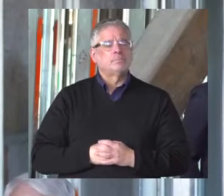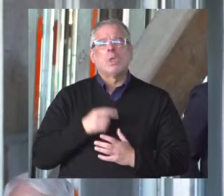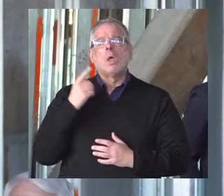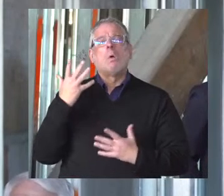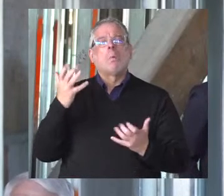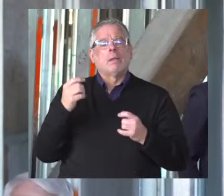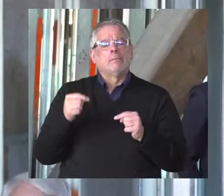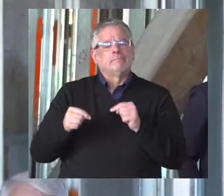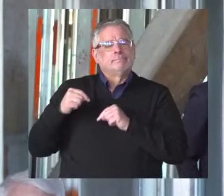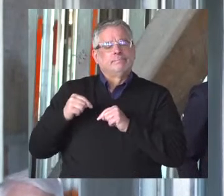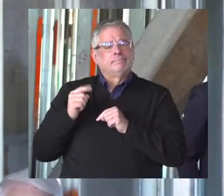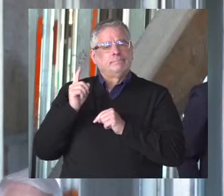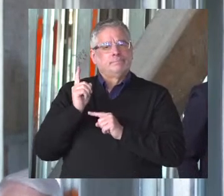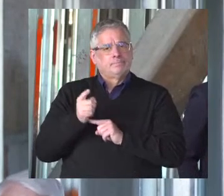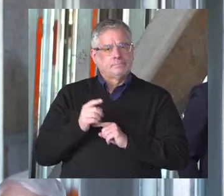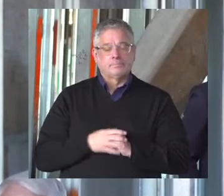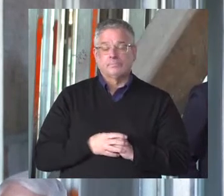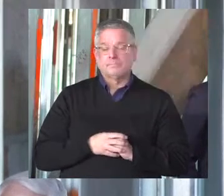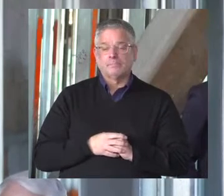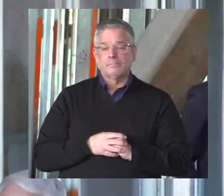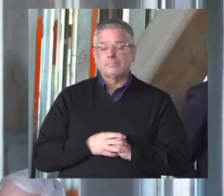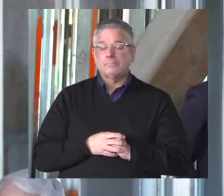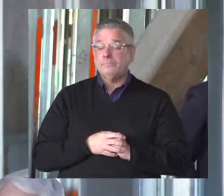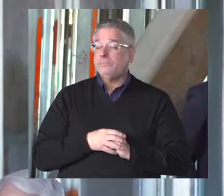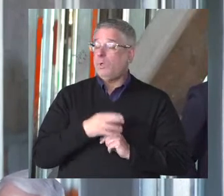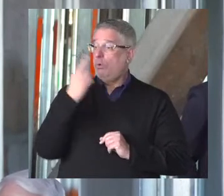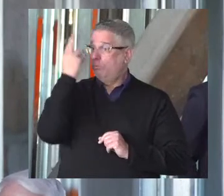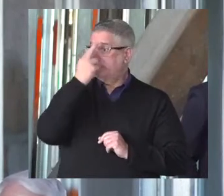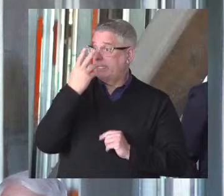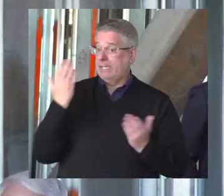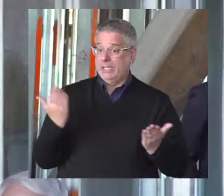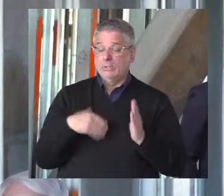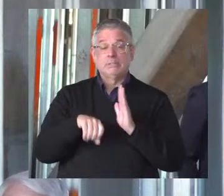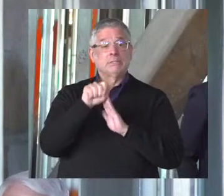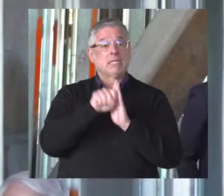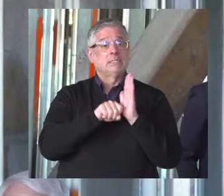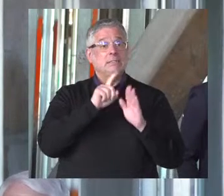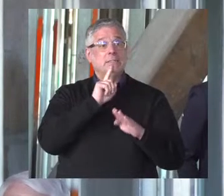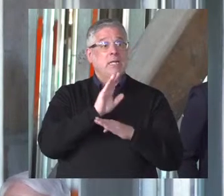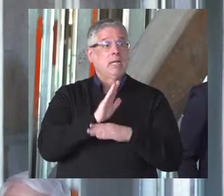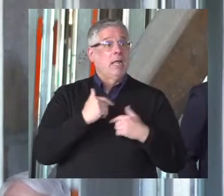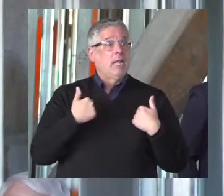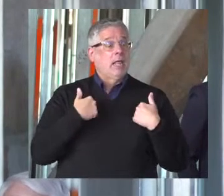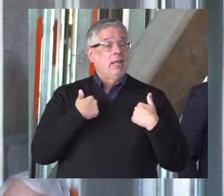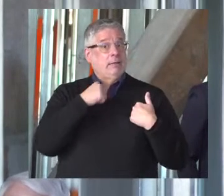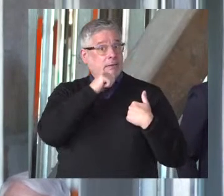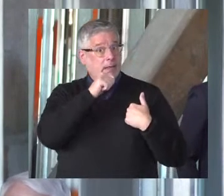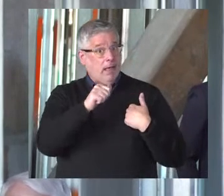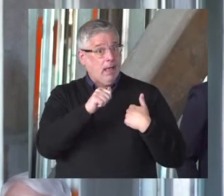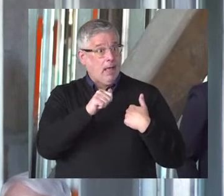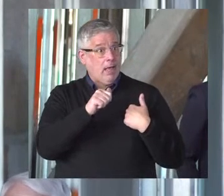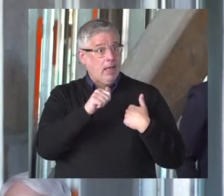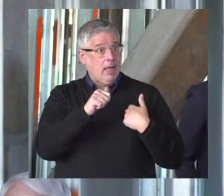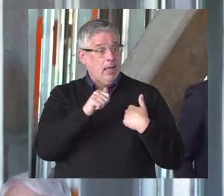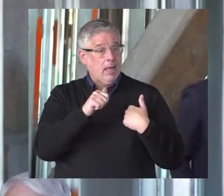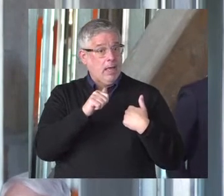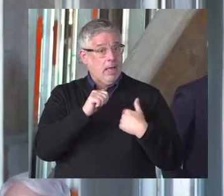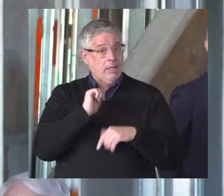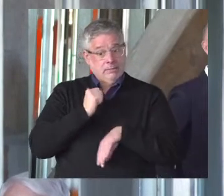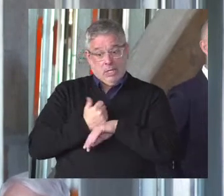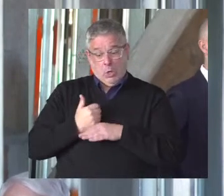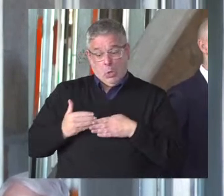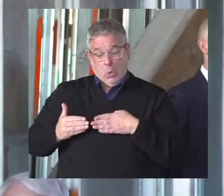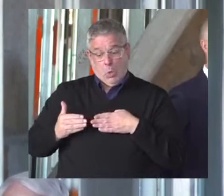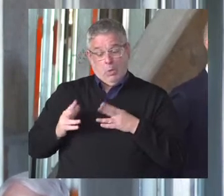step back, because we wouldn't be here in terms of the state's commitment had I not gotten pushed back into the